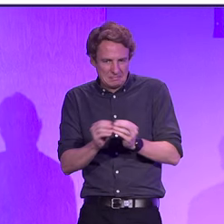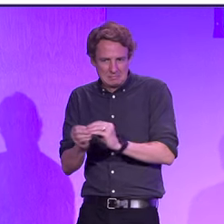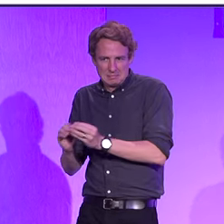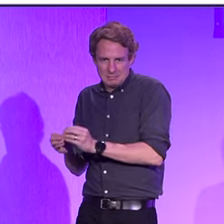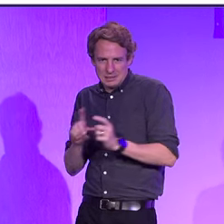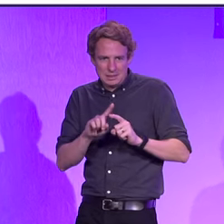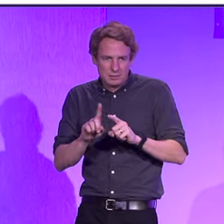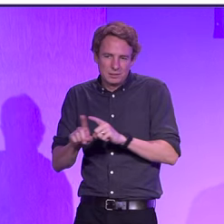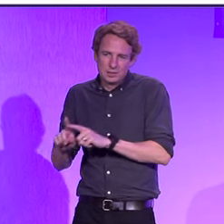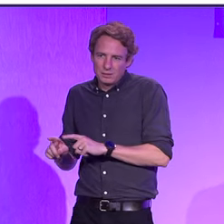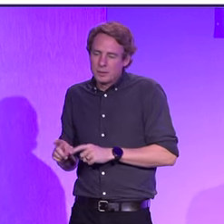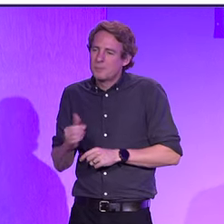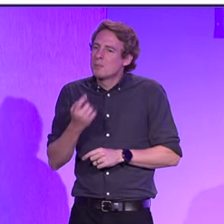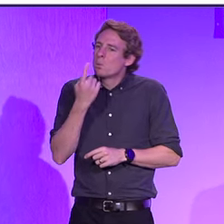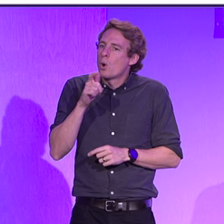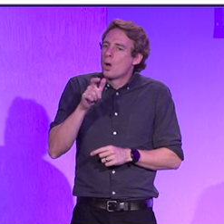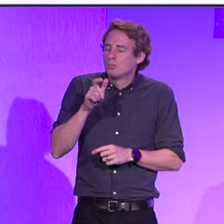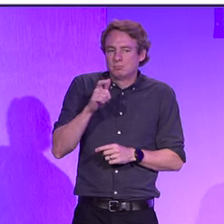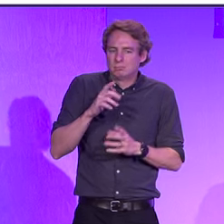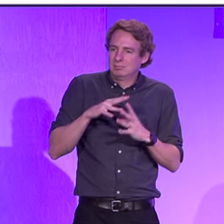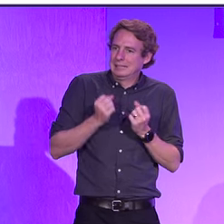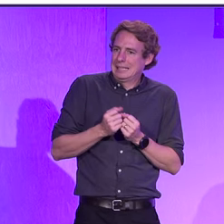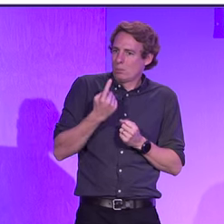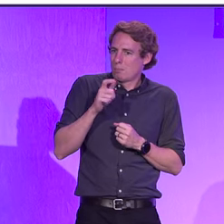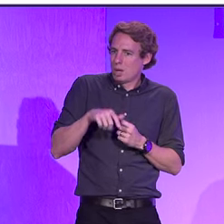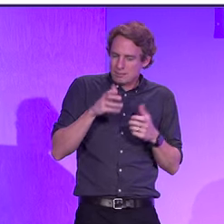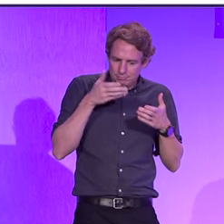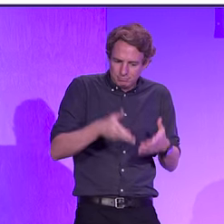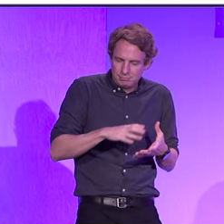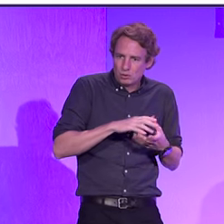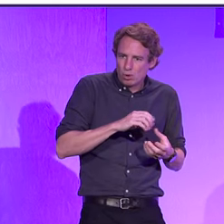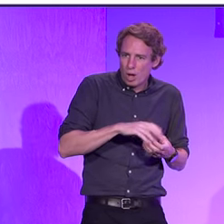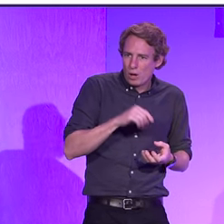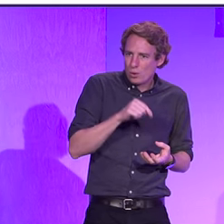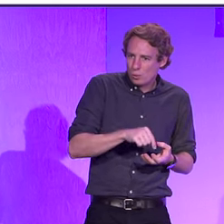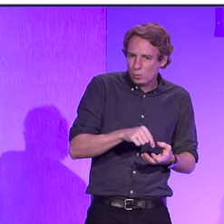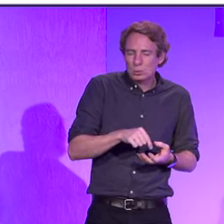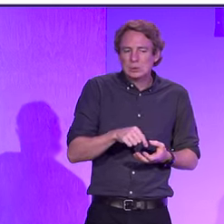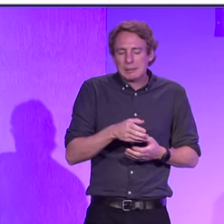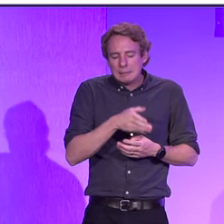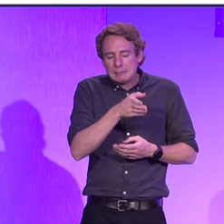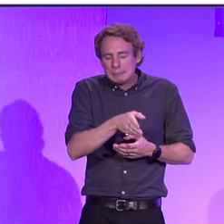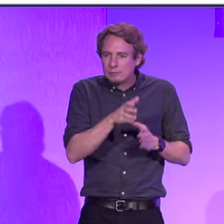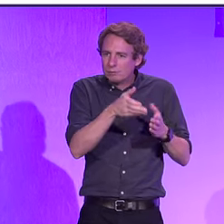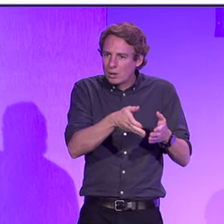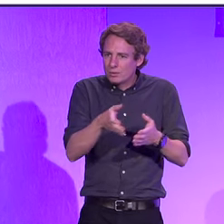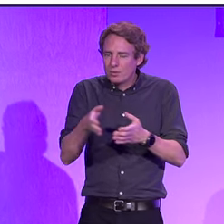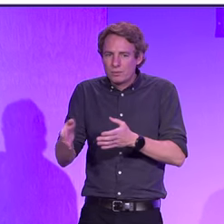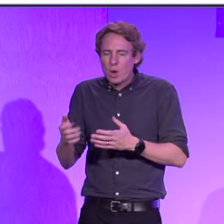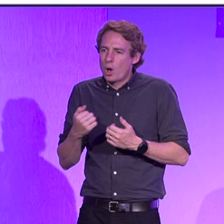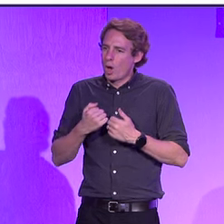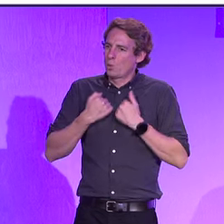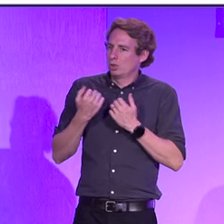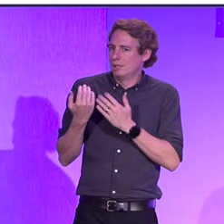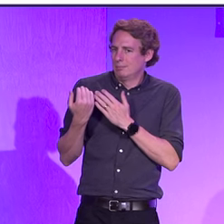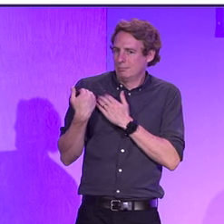focuses only on croissant dough, a team that only does server provisioning, or you know, they own that aspect of the organization. And